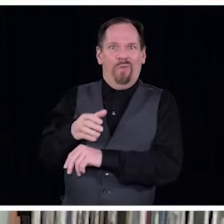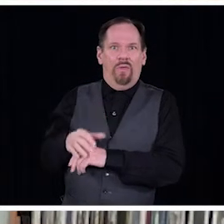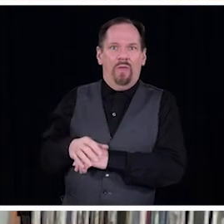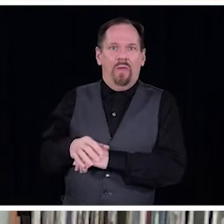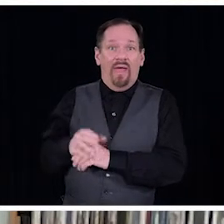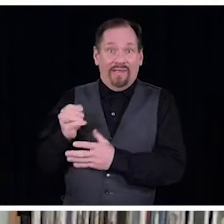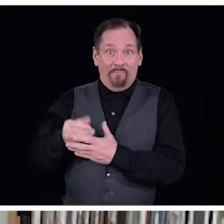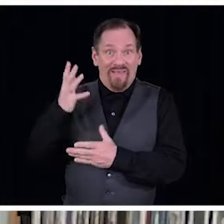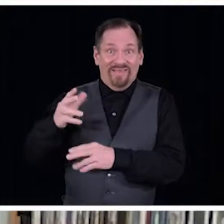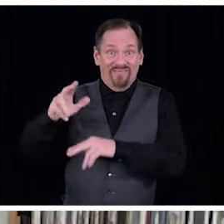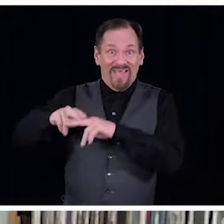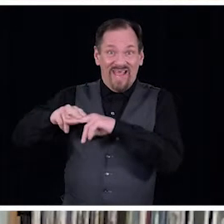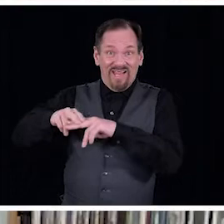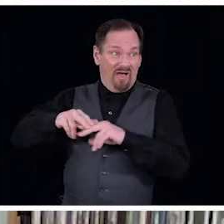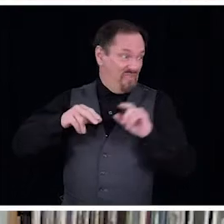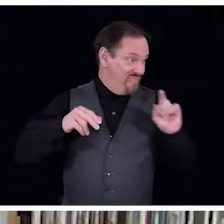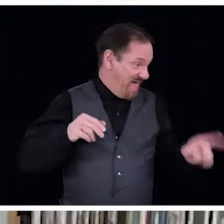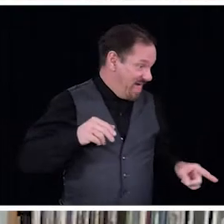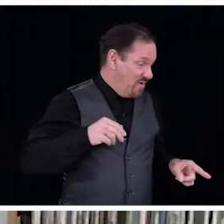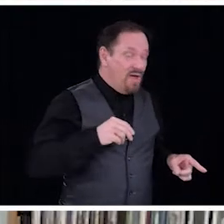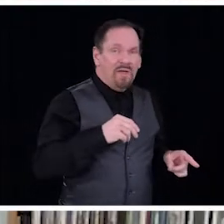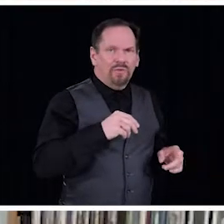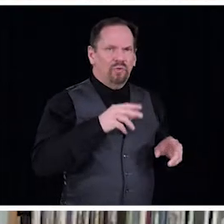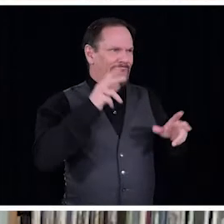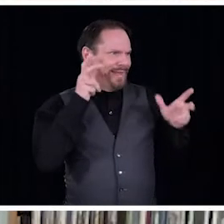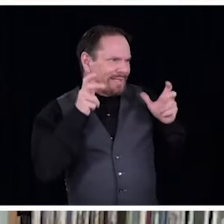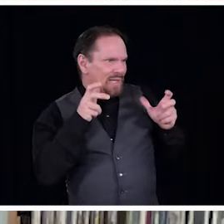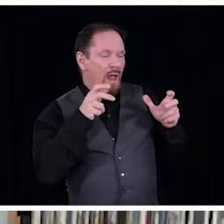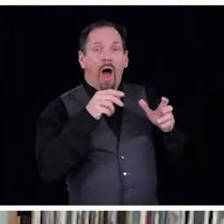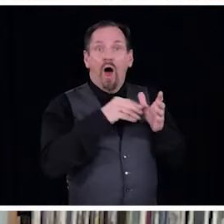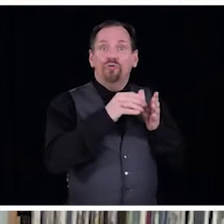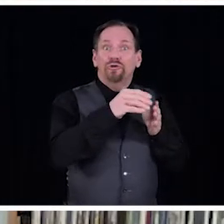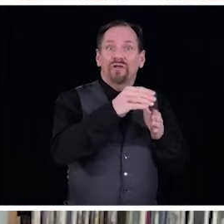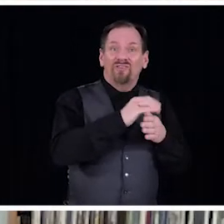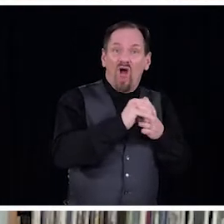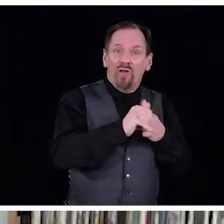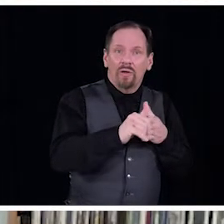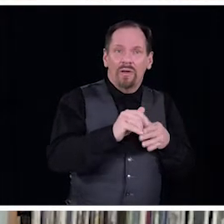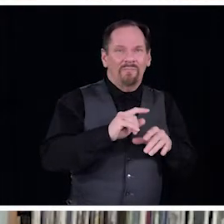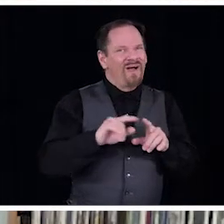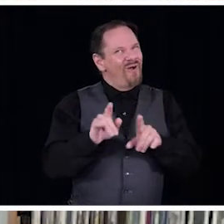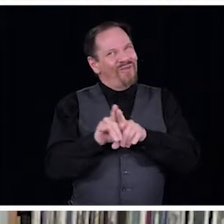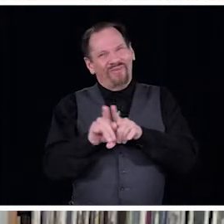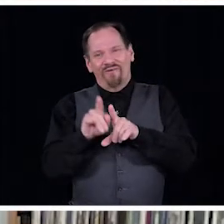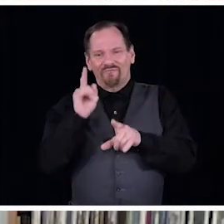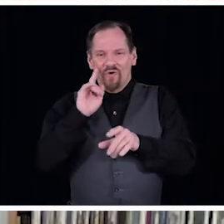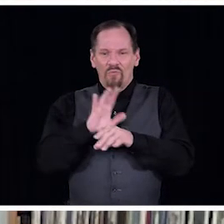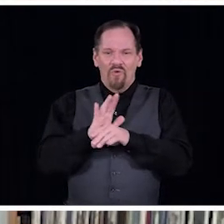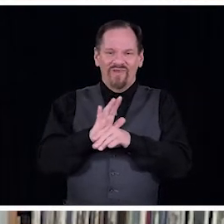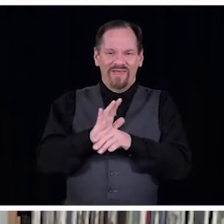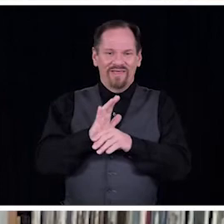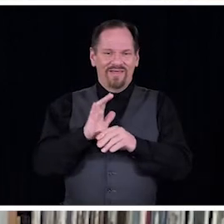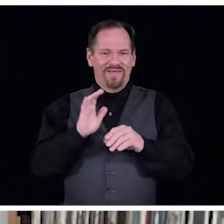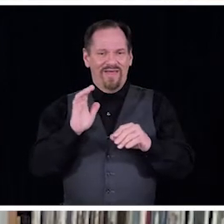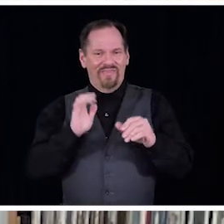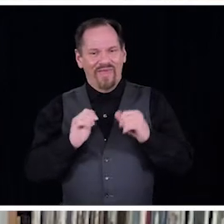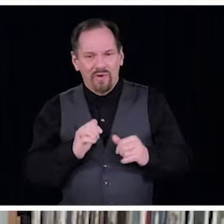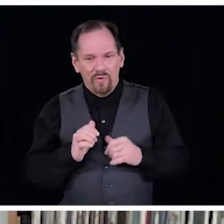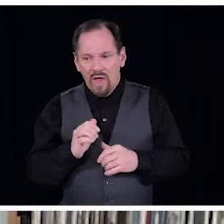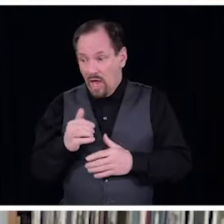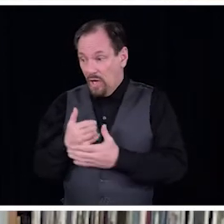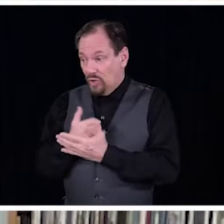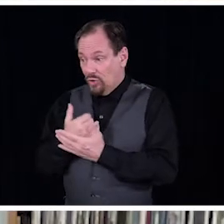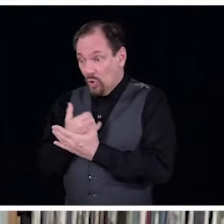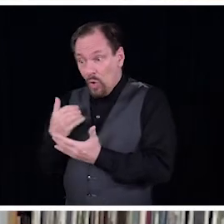Metropolitan Opera can cost hundreds of dollars, but you can also get in for the price of a movie and a soda, and new music events are some of